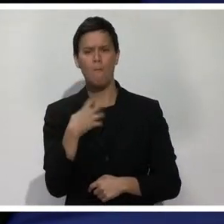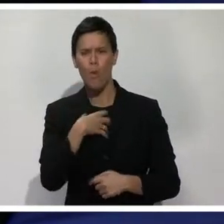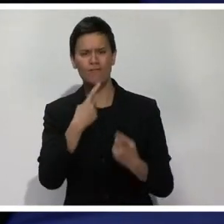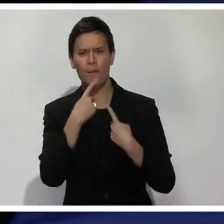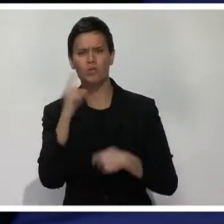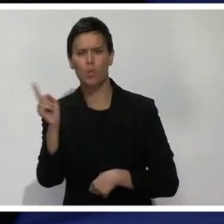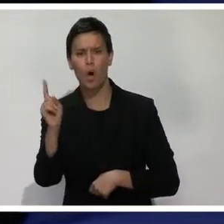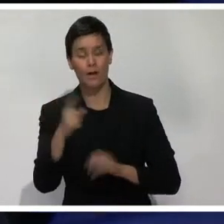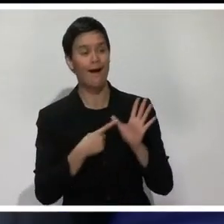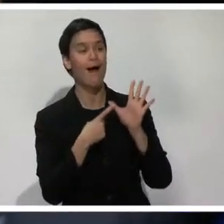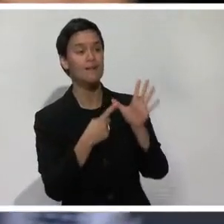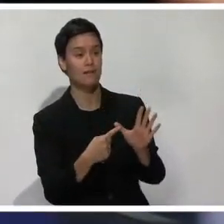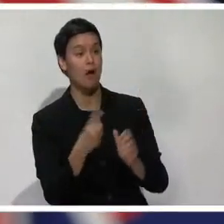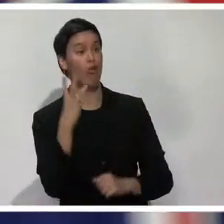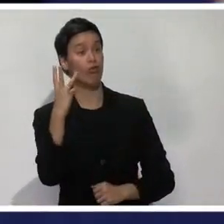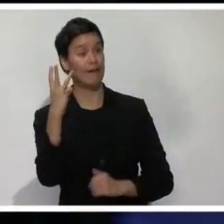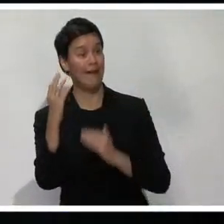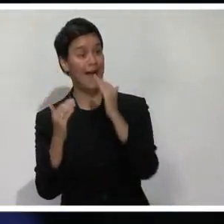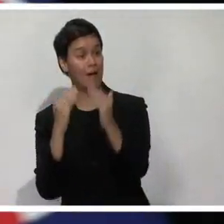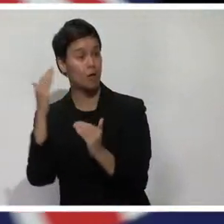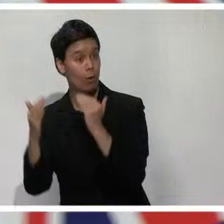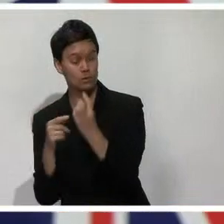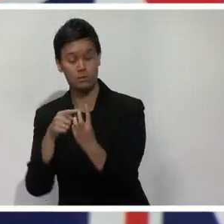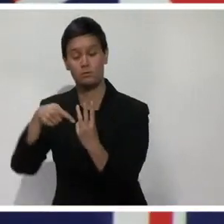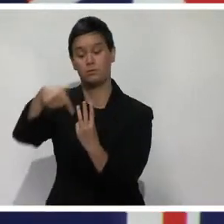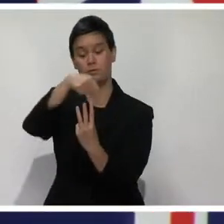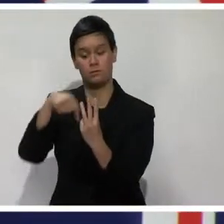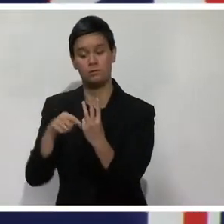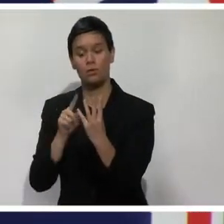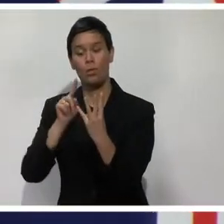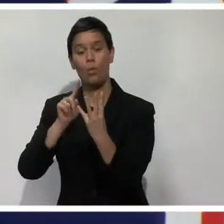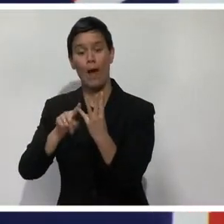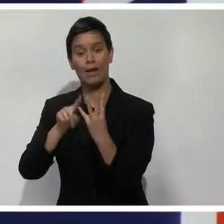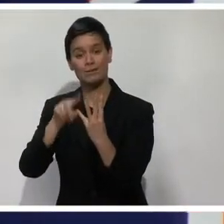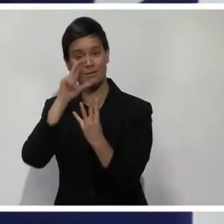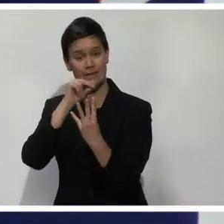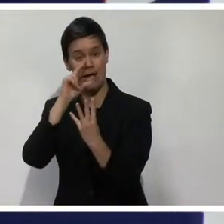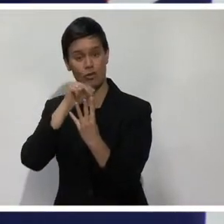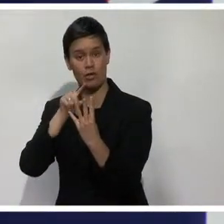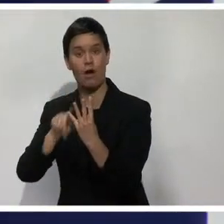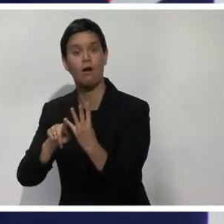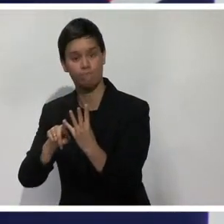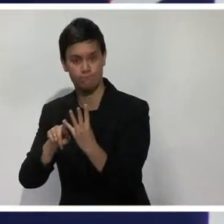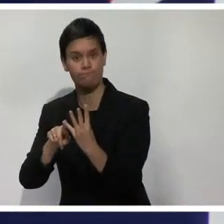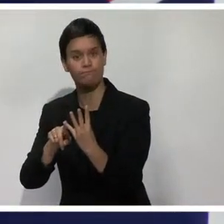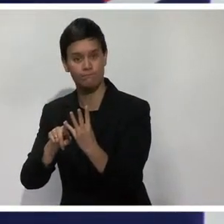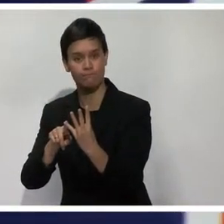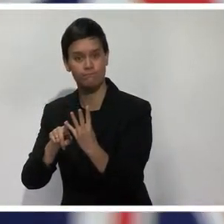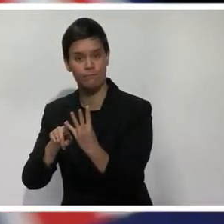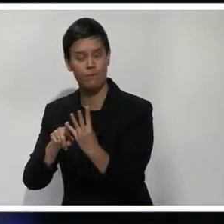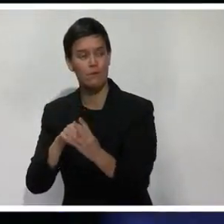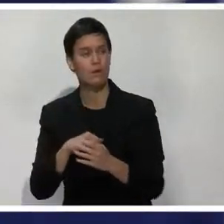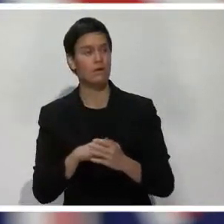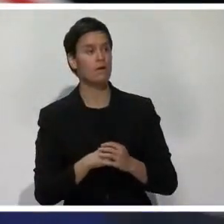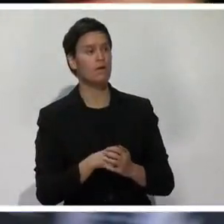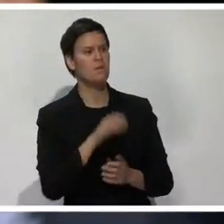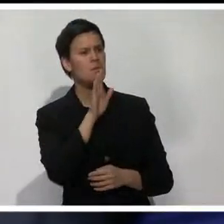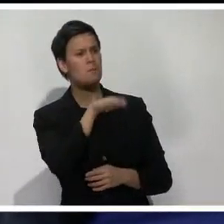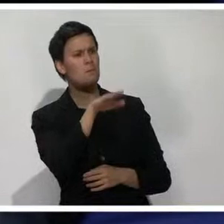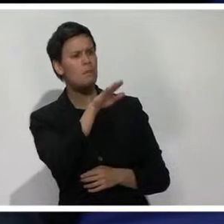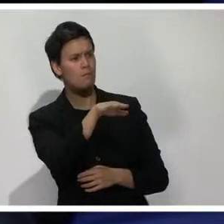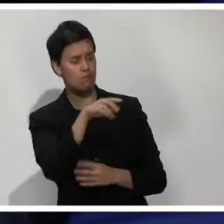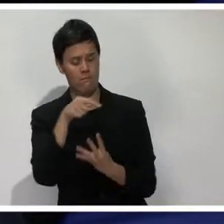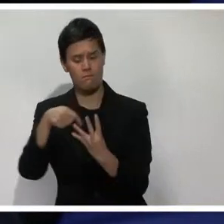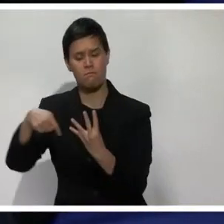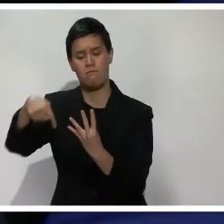as described, 2 in a workplace and 2 related to the first case. And would you describe them as friends or family, those 2 related to the